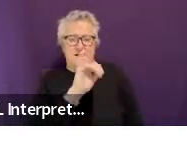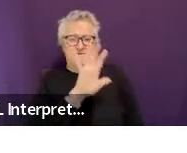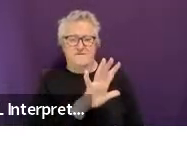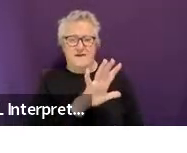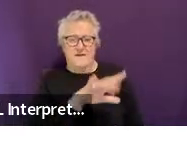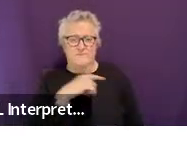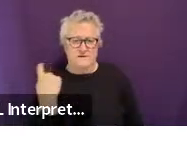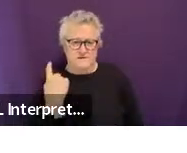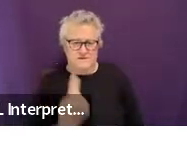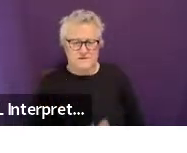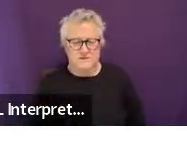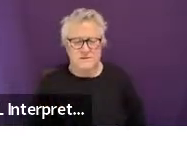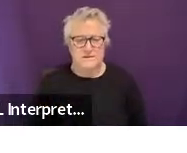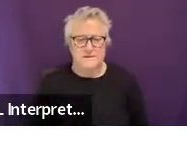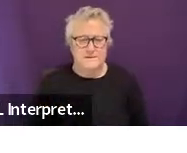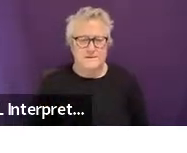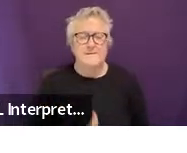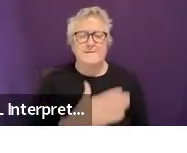Rowe.